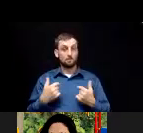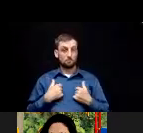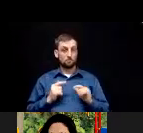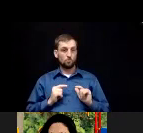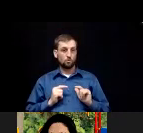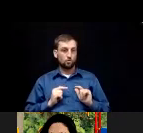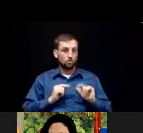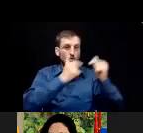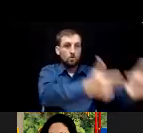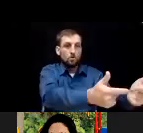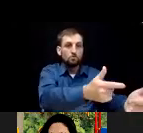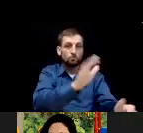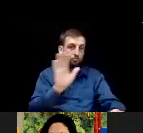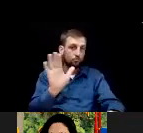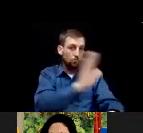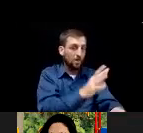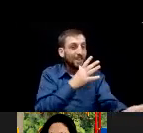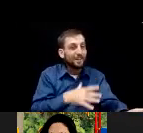to for your presentation.